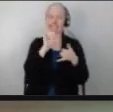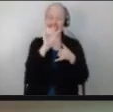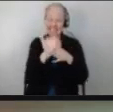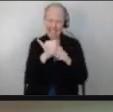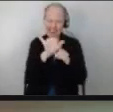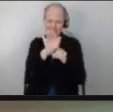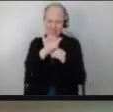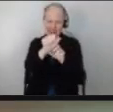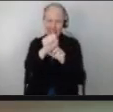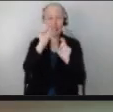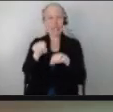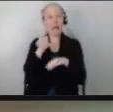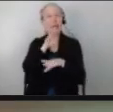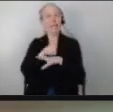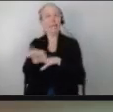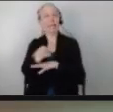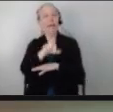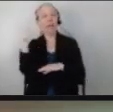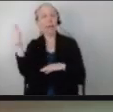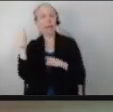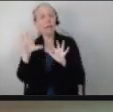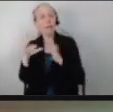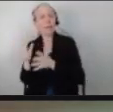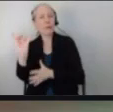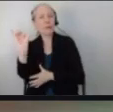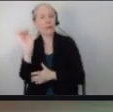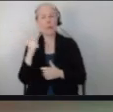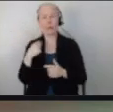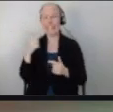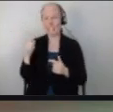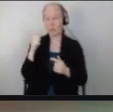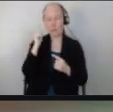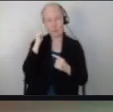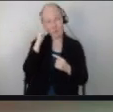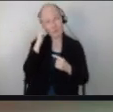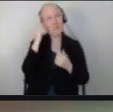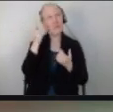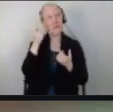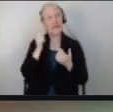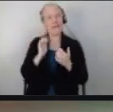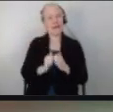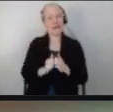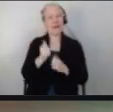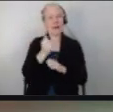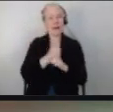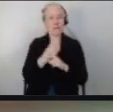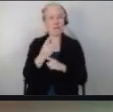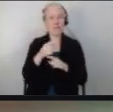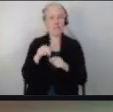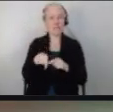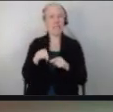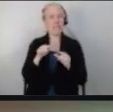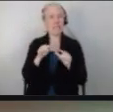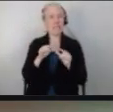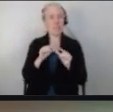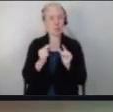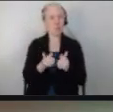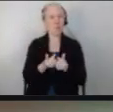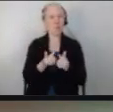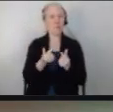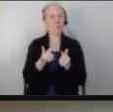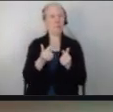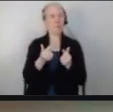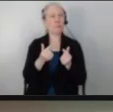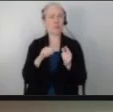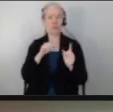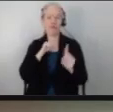things do cut both ways, and we have to be conscious of how everyone in our group is